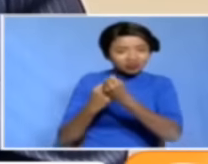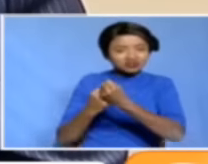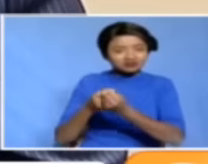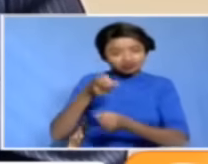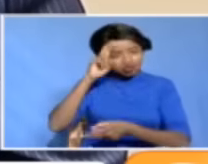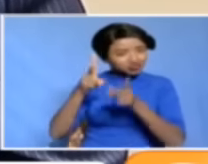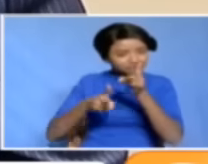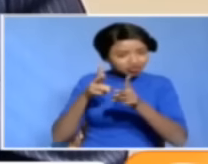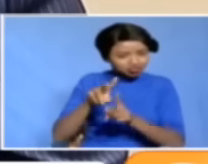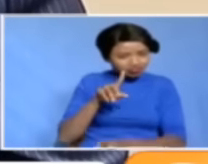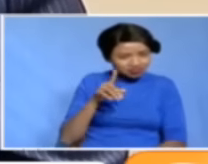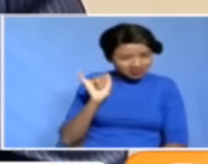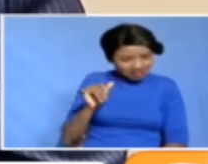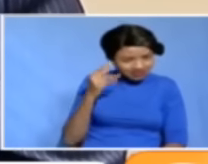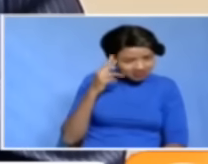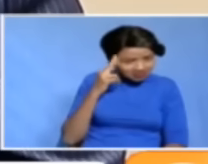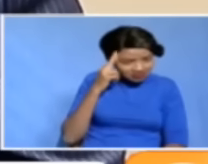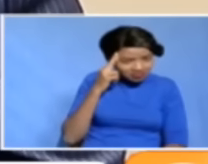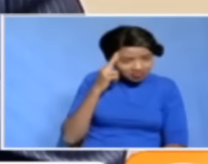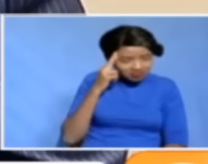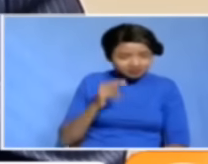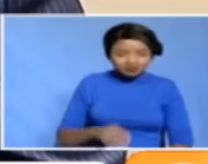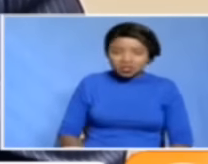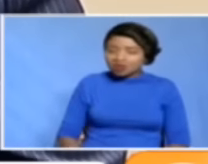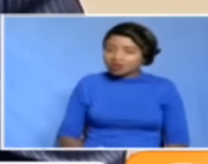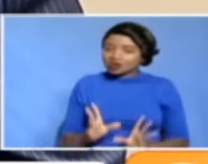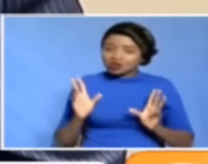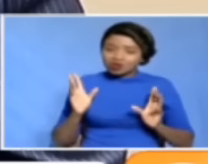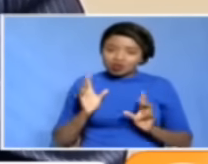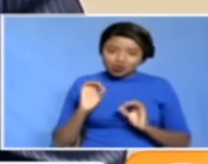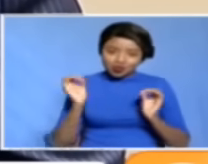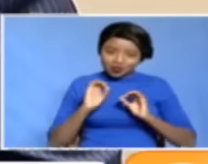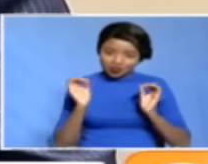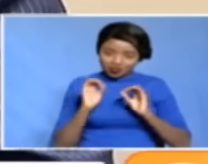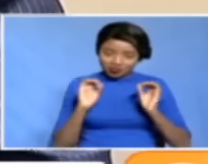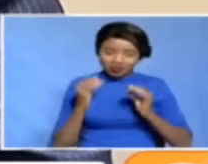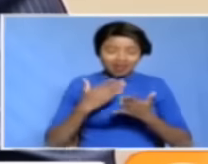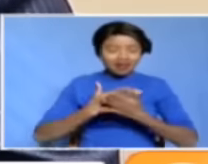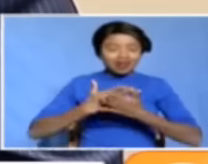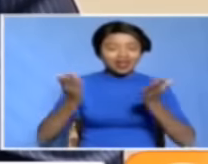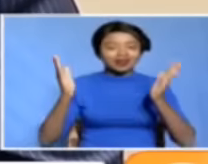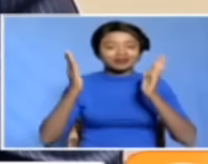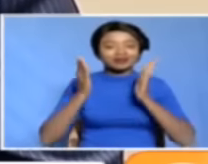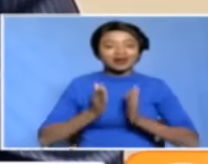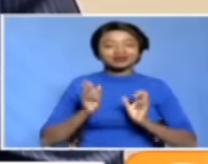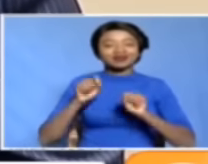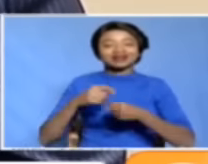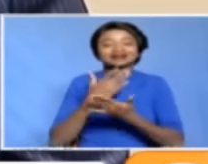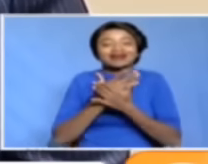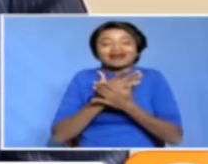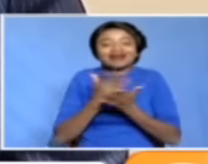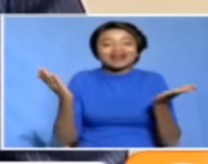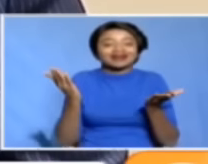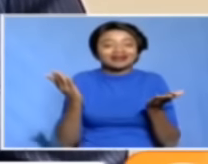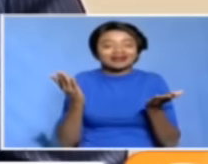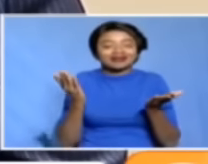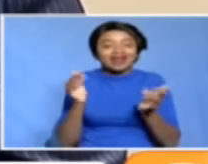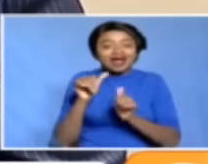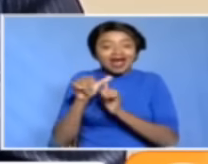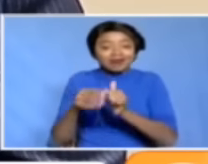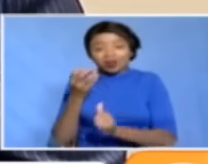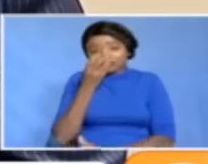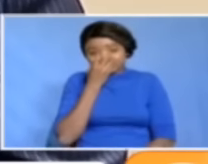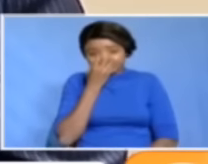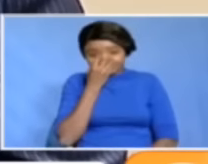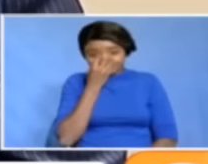anybody can say anything about the deputy president. But Honorable